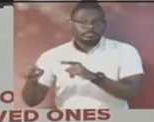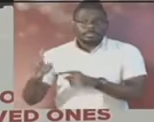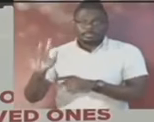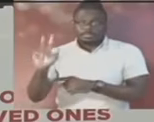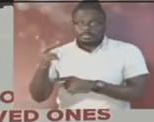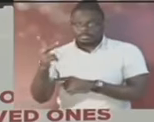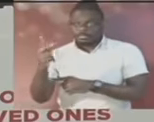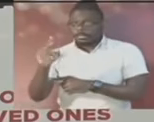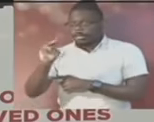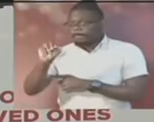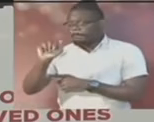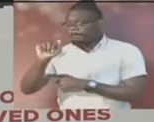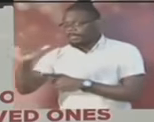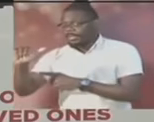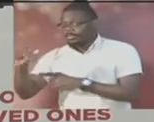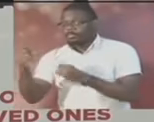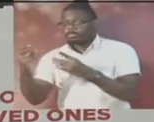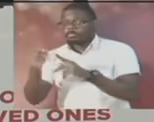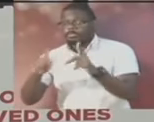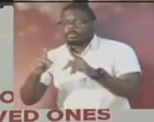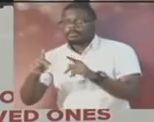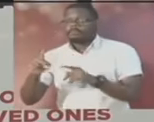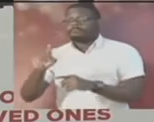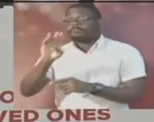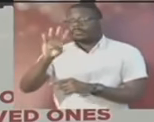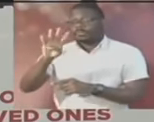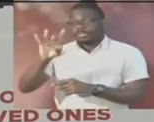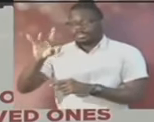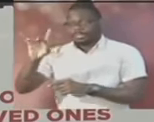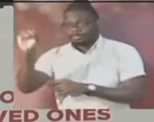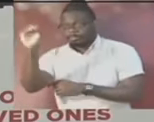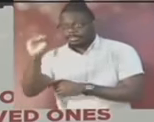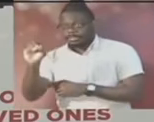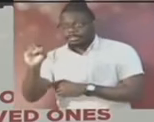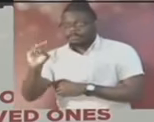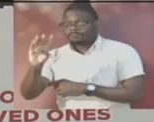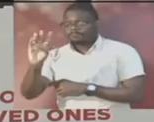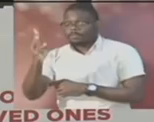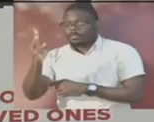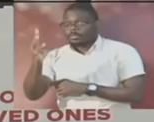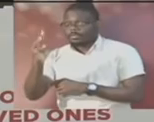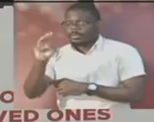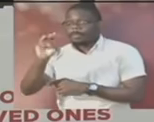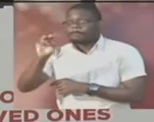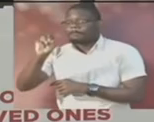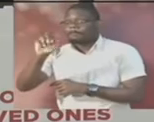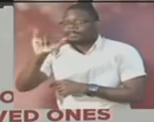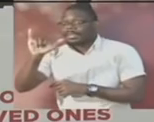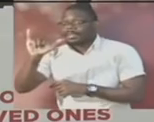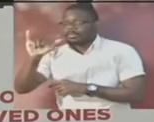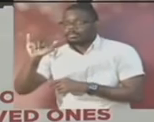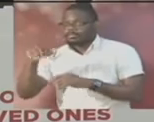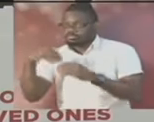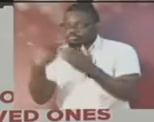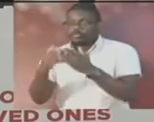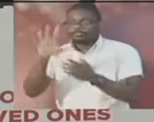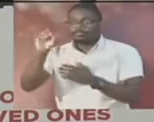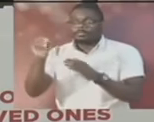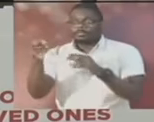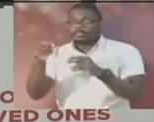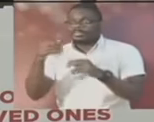was 48%. On the 4th of May, we saw an increase to 50%. And yesterday afternoon, we had